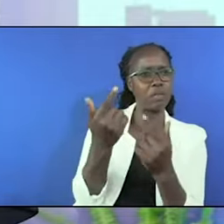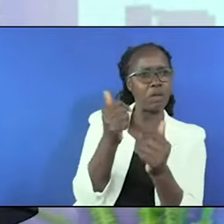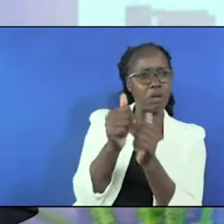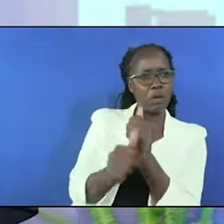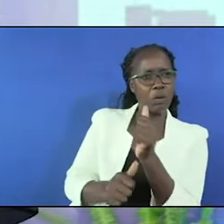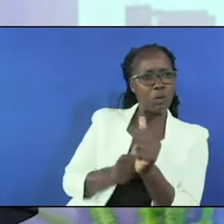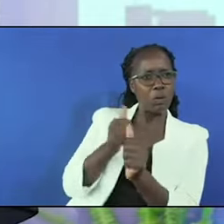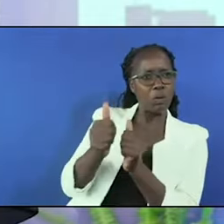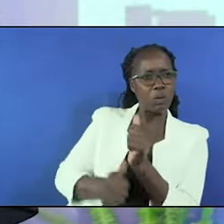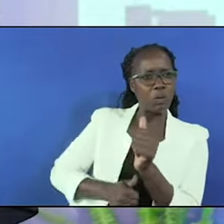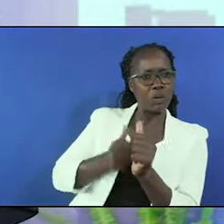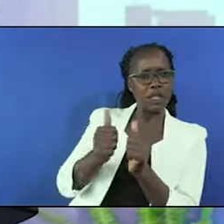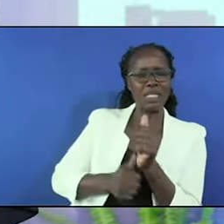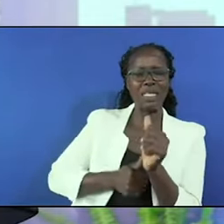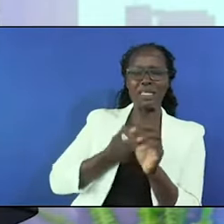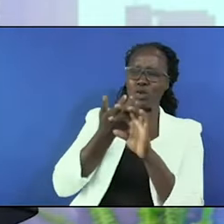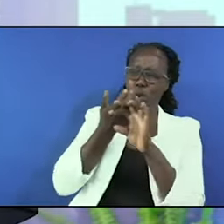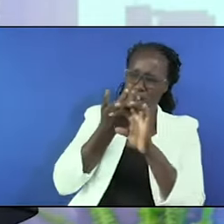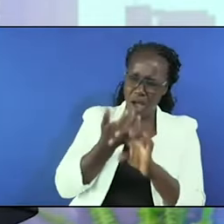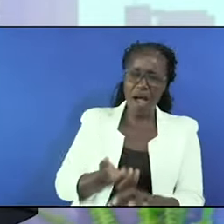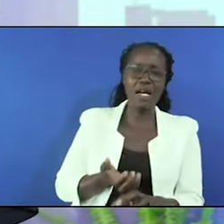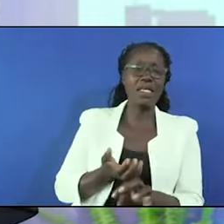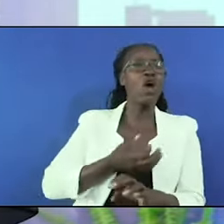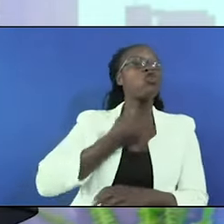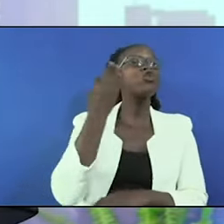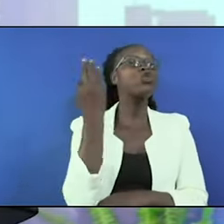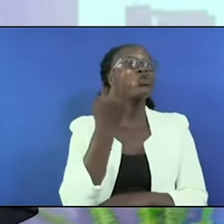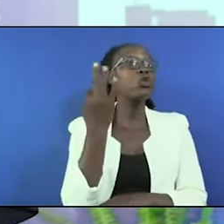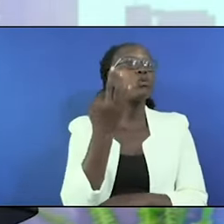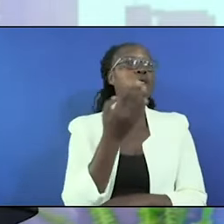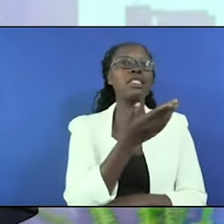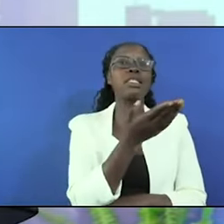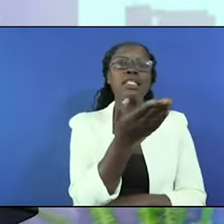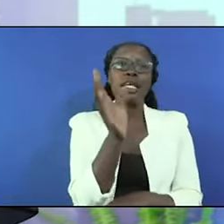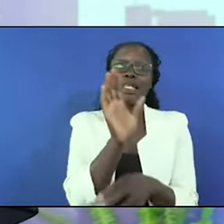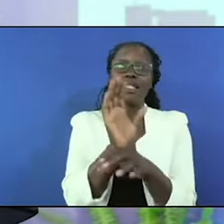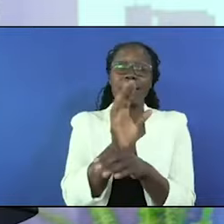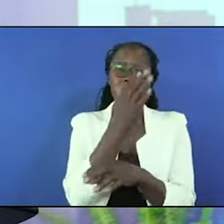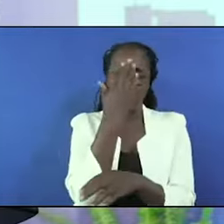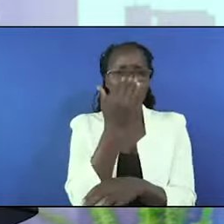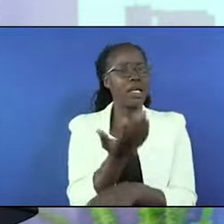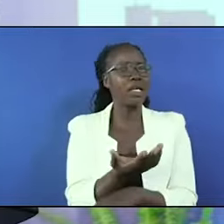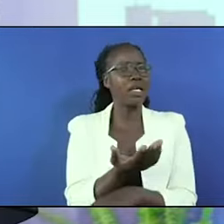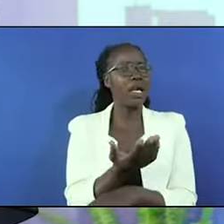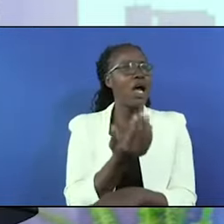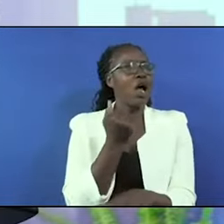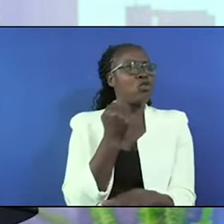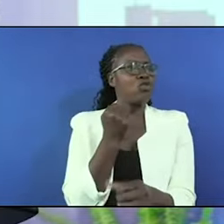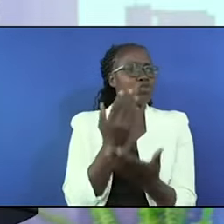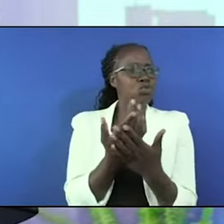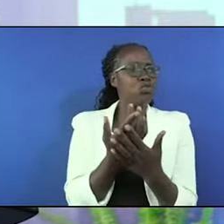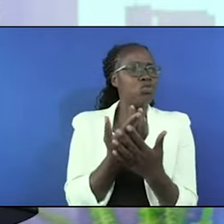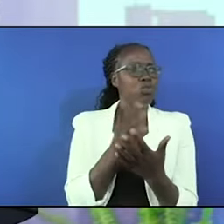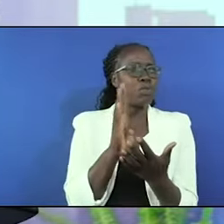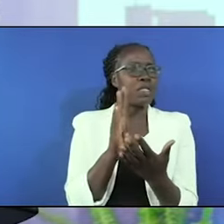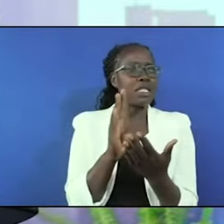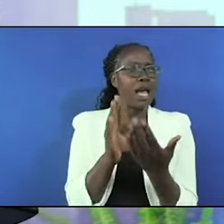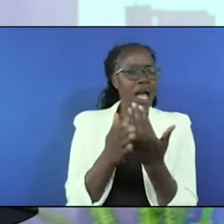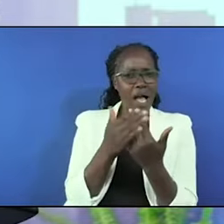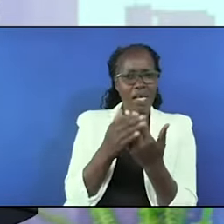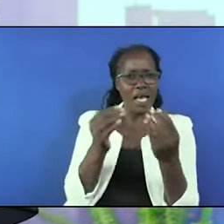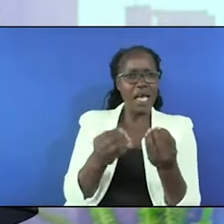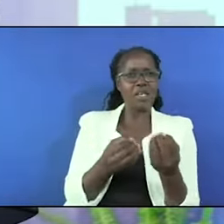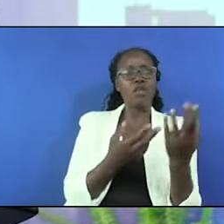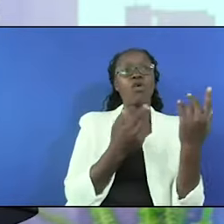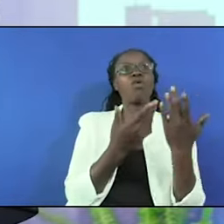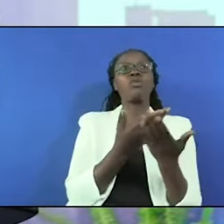And sometimes it becomes difficult to preach in that church. To preach about love. Because some